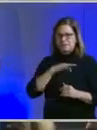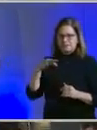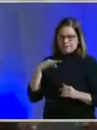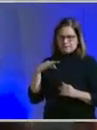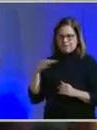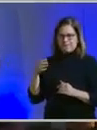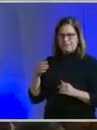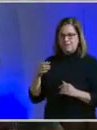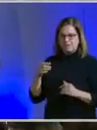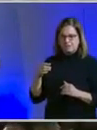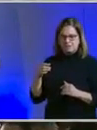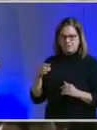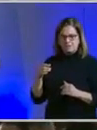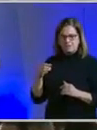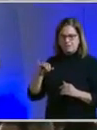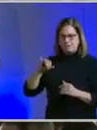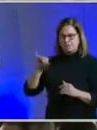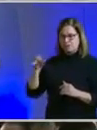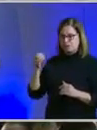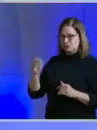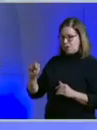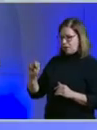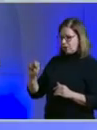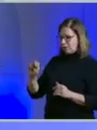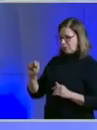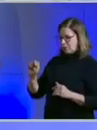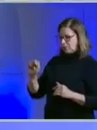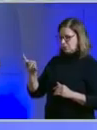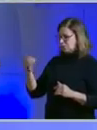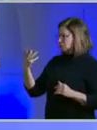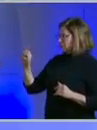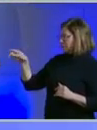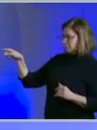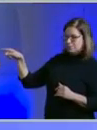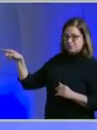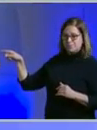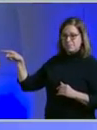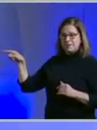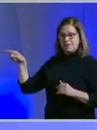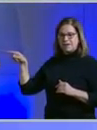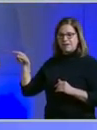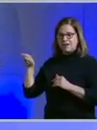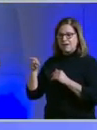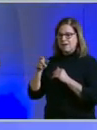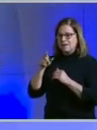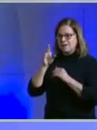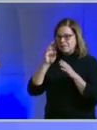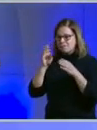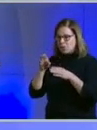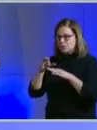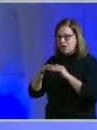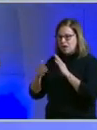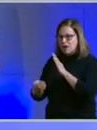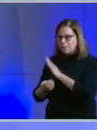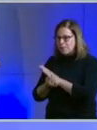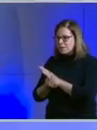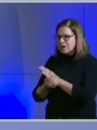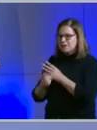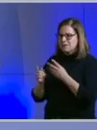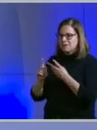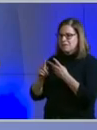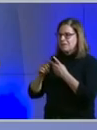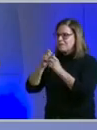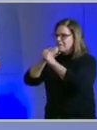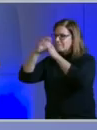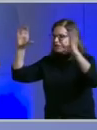And John is responsible for helping me implement our big vision across all agencies of DC